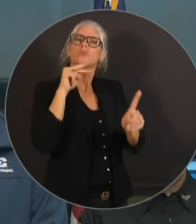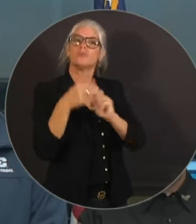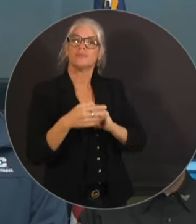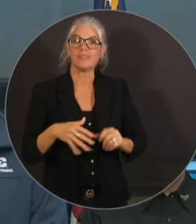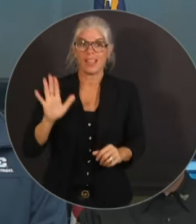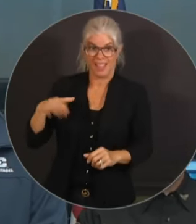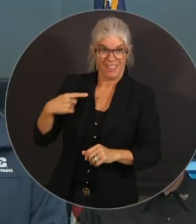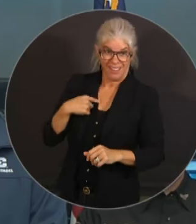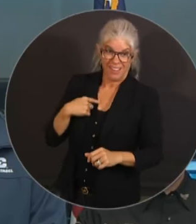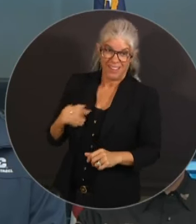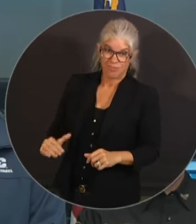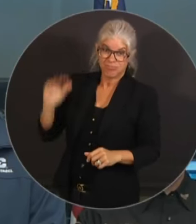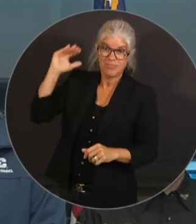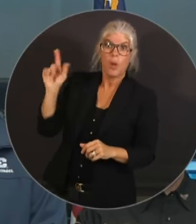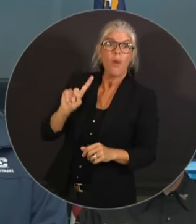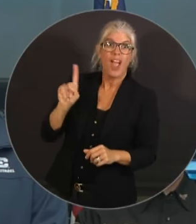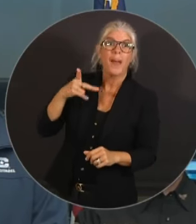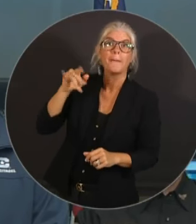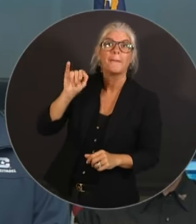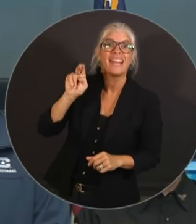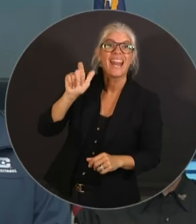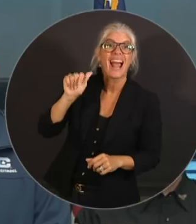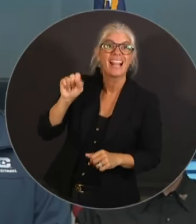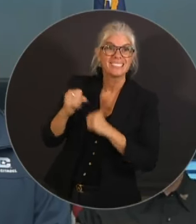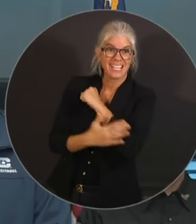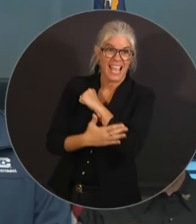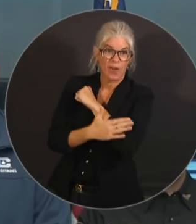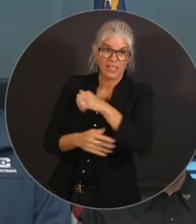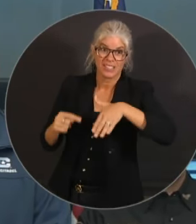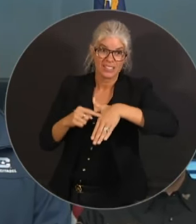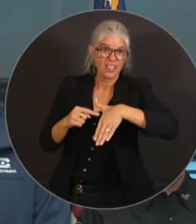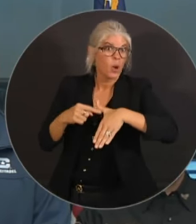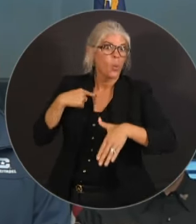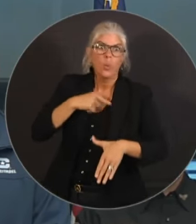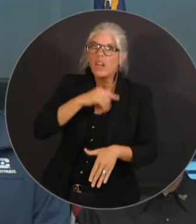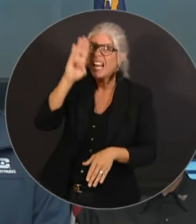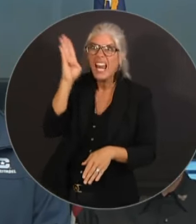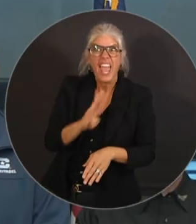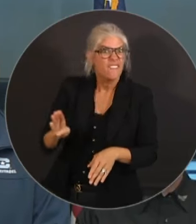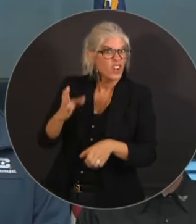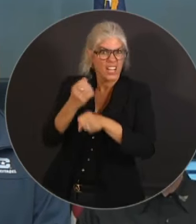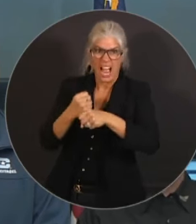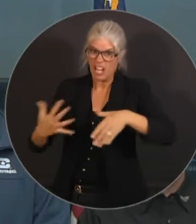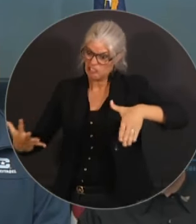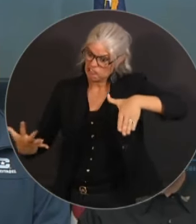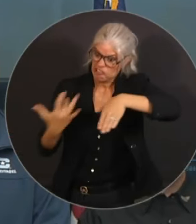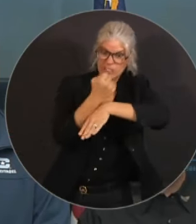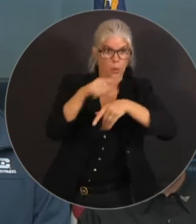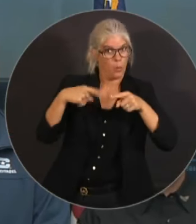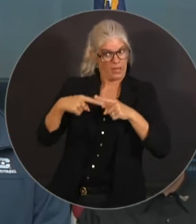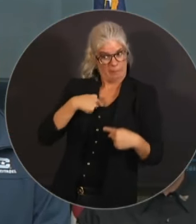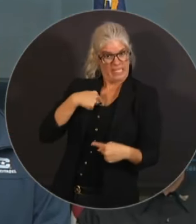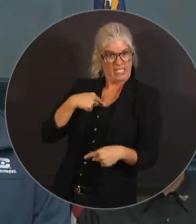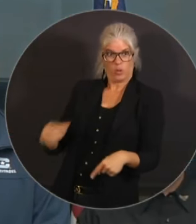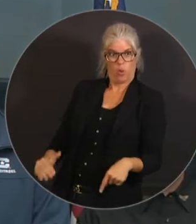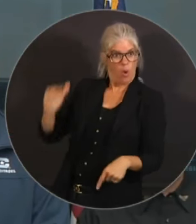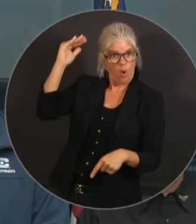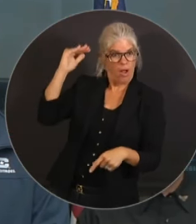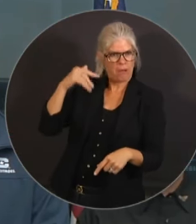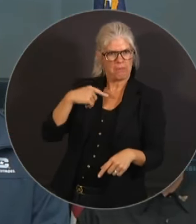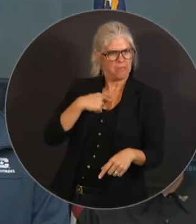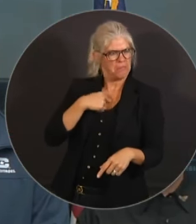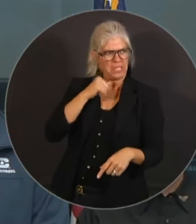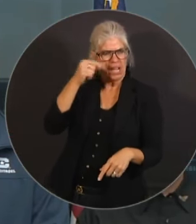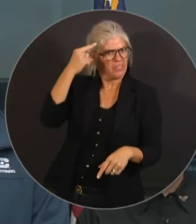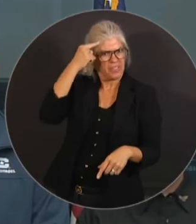County. And we never got hit by a major hurricane when I was growing up. In fact, they really haven't been hit by a major hurricane